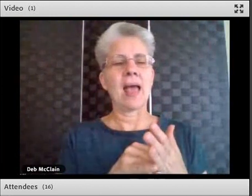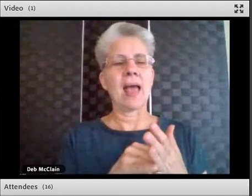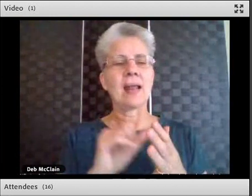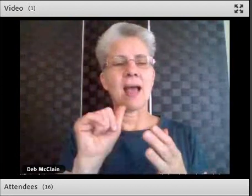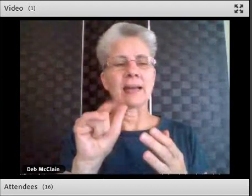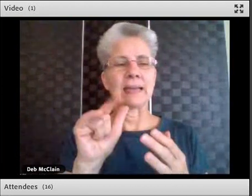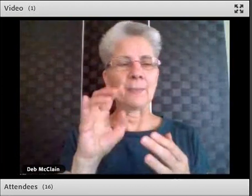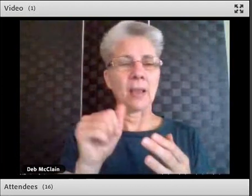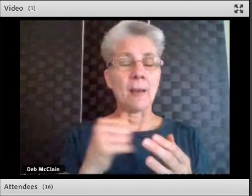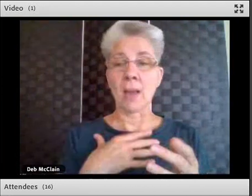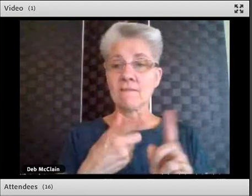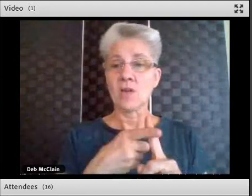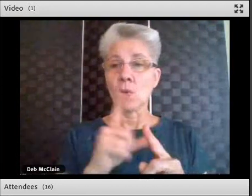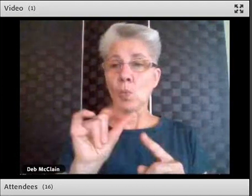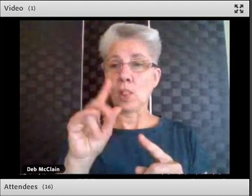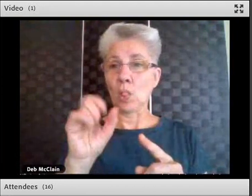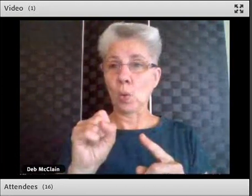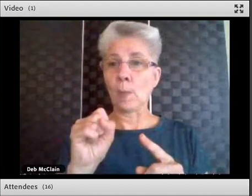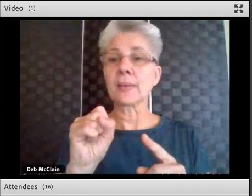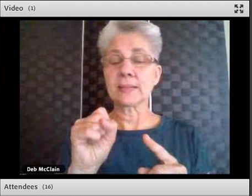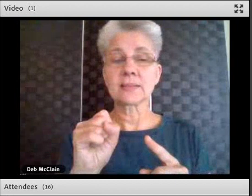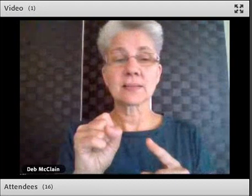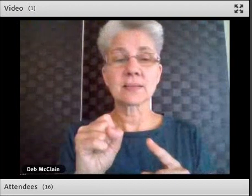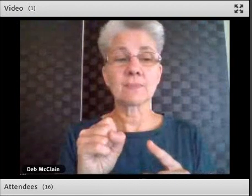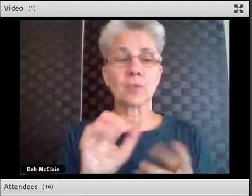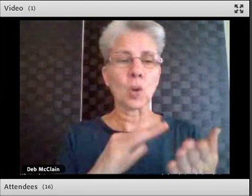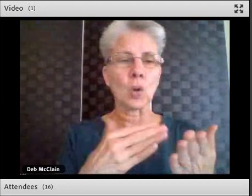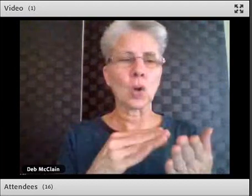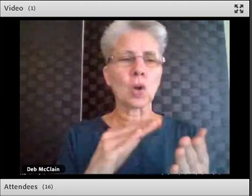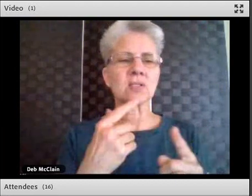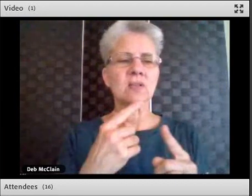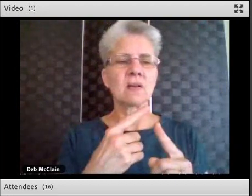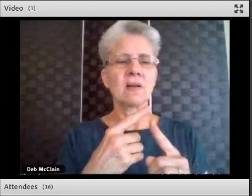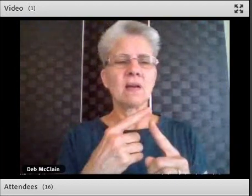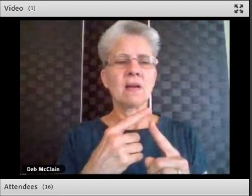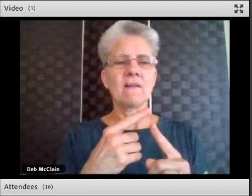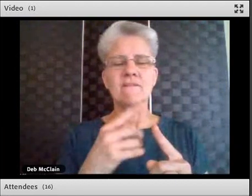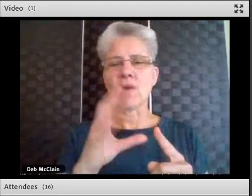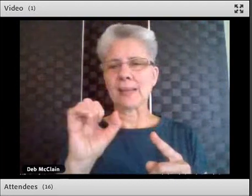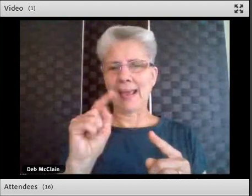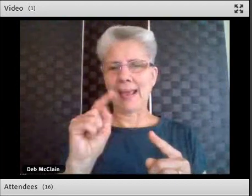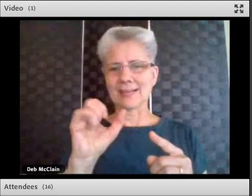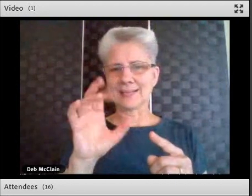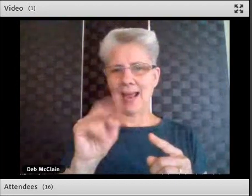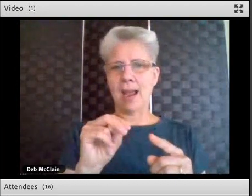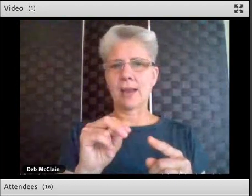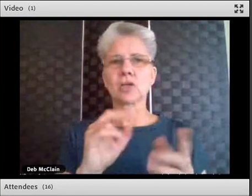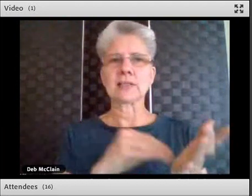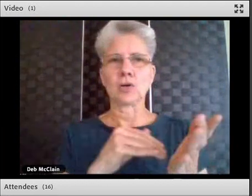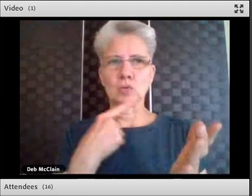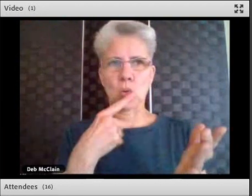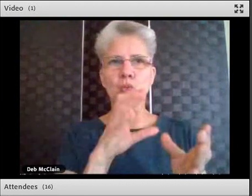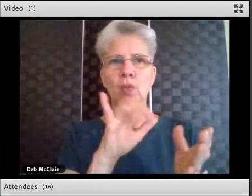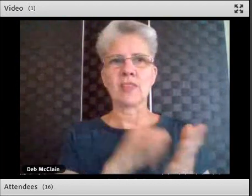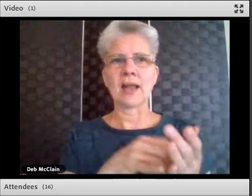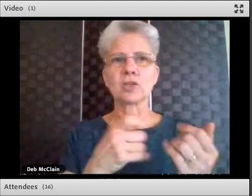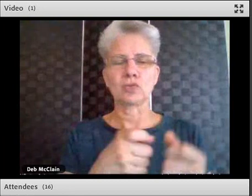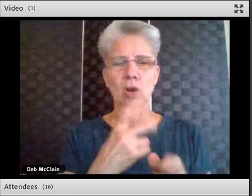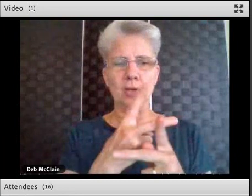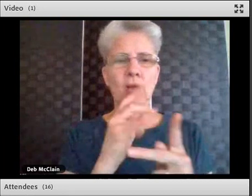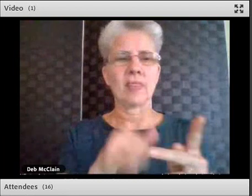Anemia. My friend with lupus cooks from cast iron. That's something that her doctor told her to do to try to